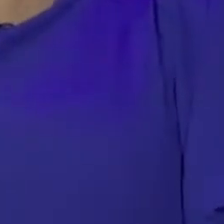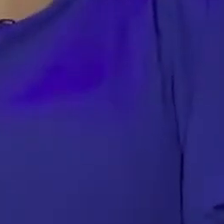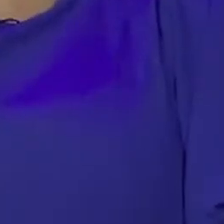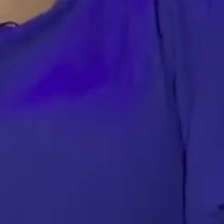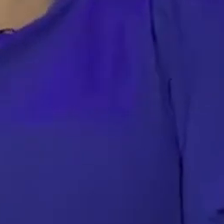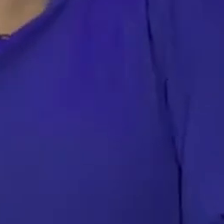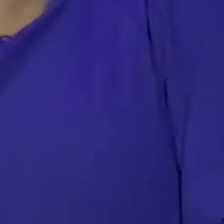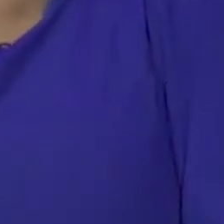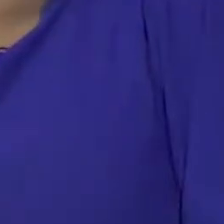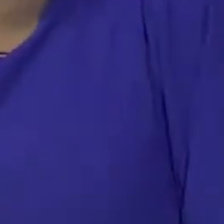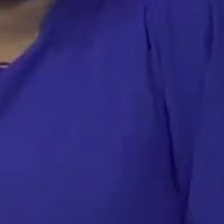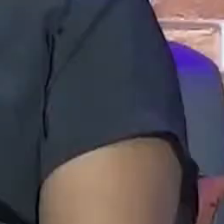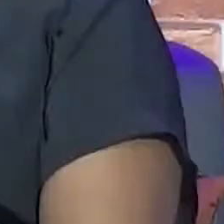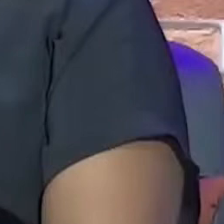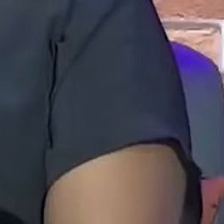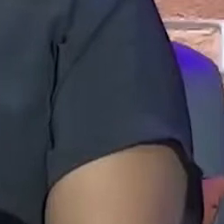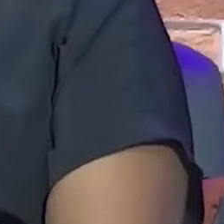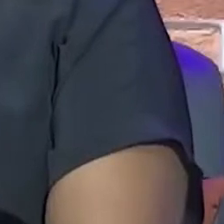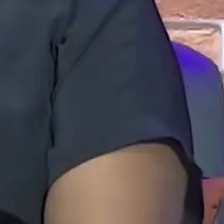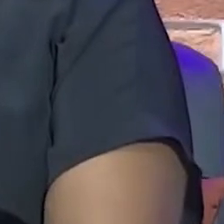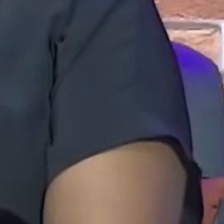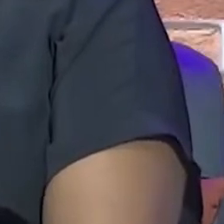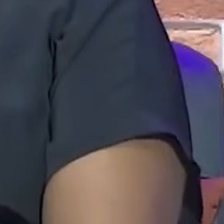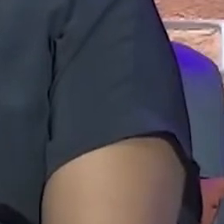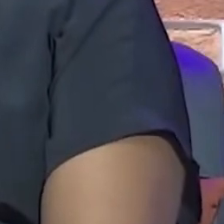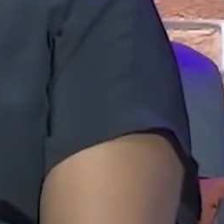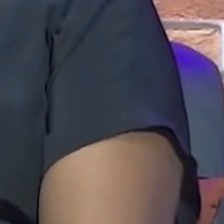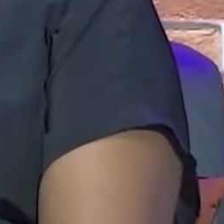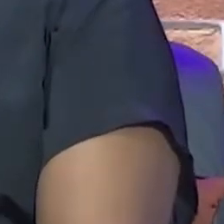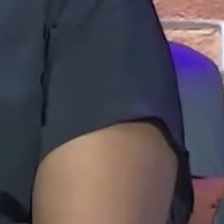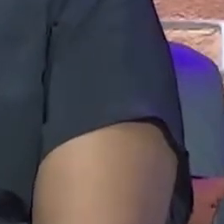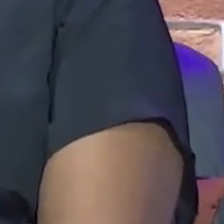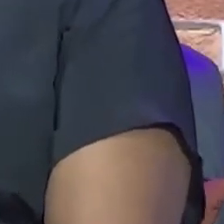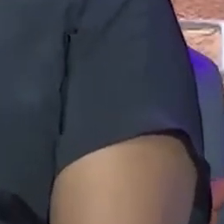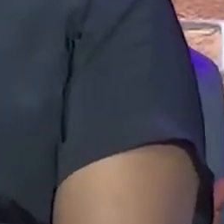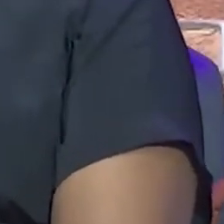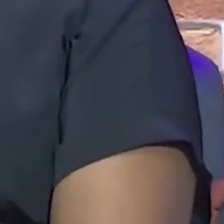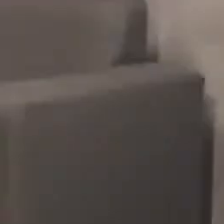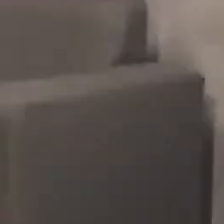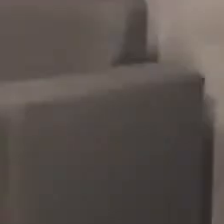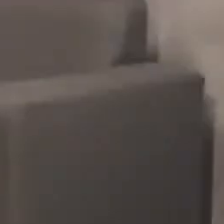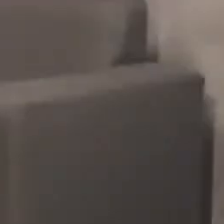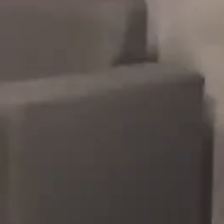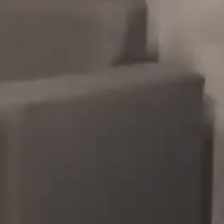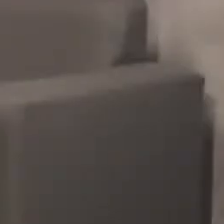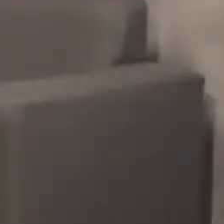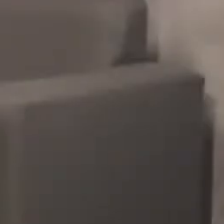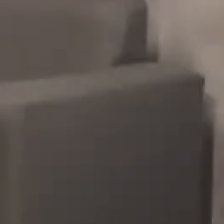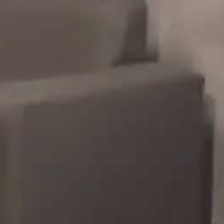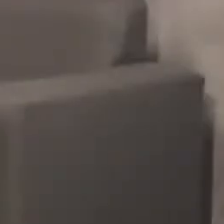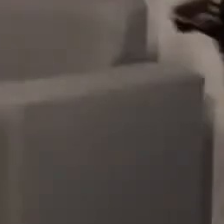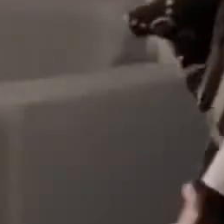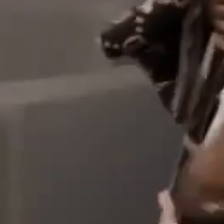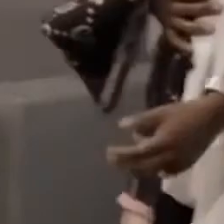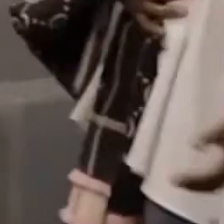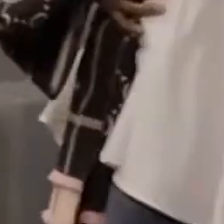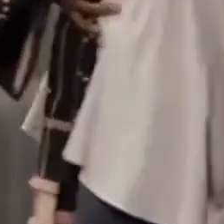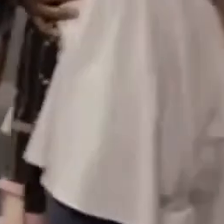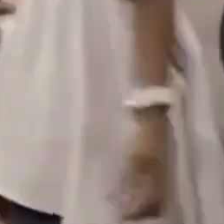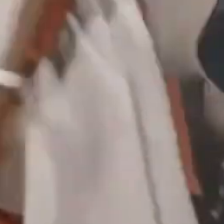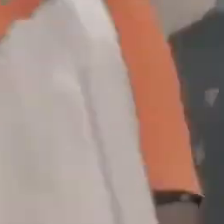imlo iquba njani emshadweni, kodwa vele luthando lukhona yini. Kungako sithi love exists.